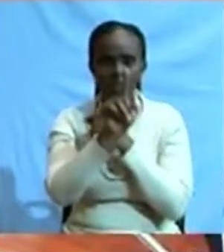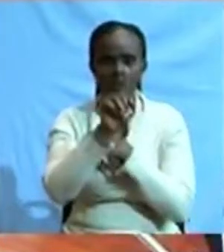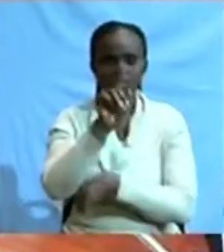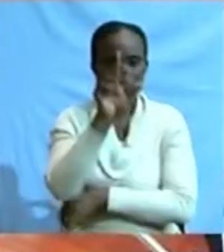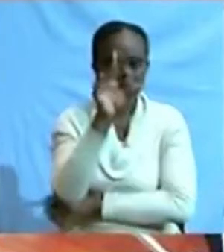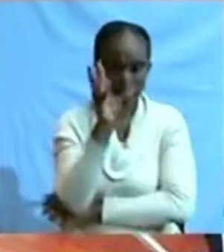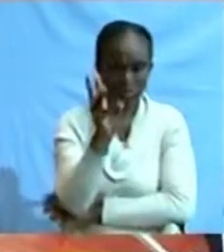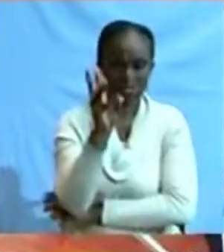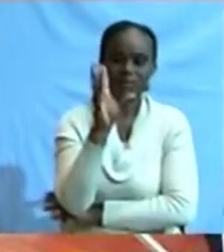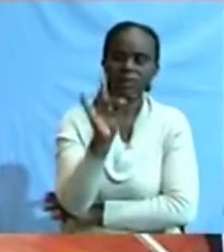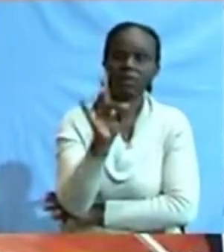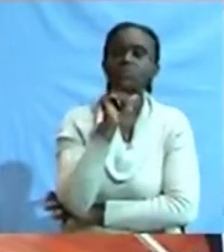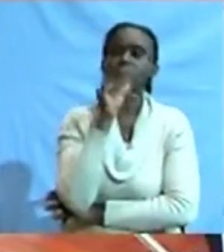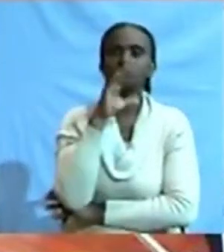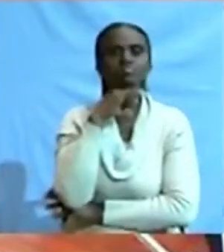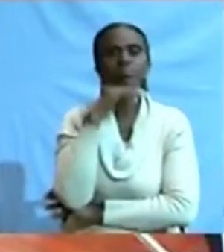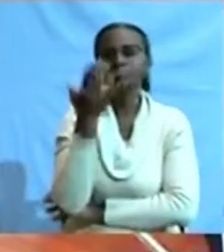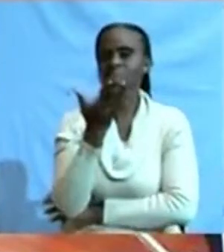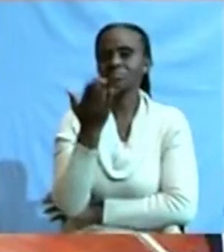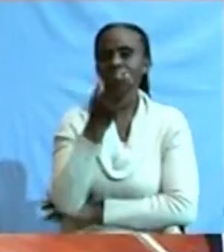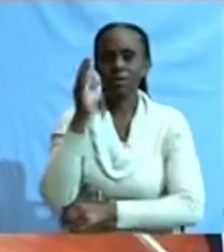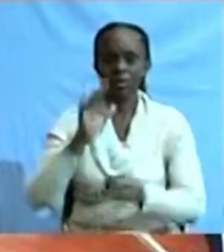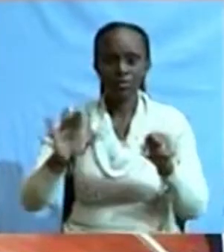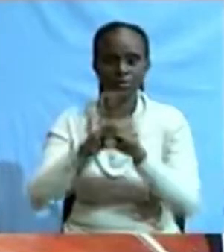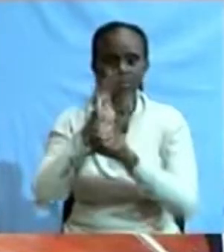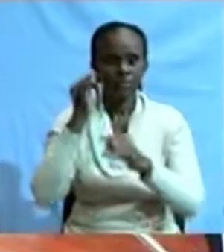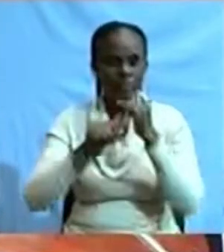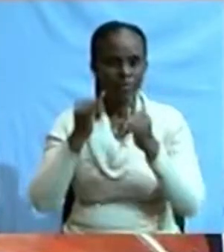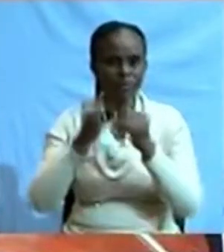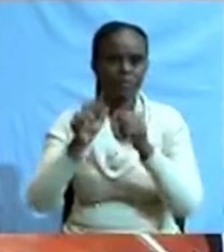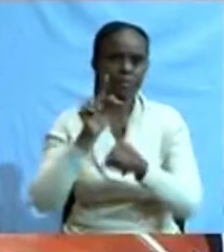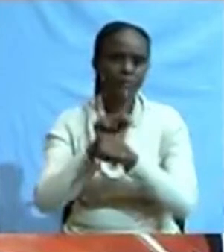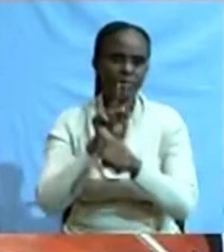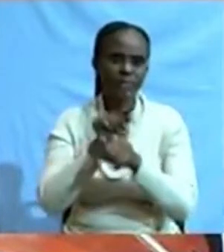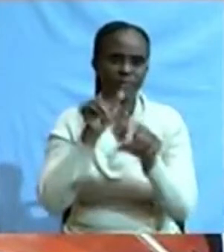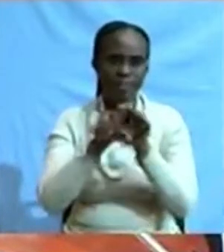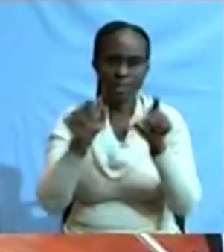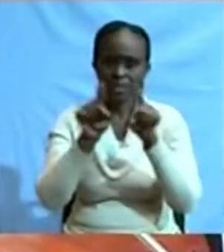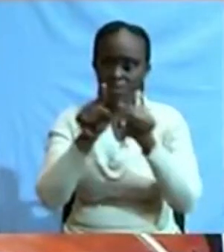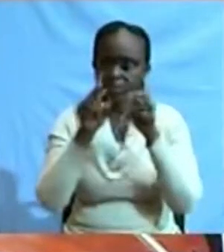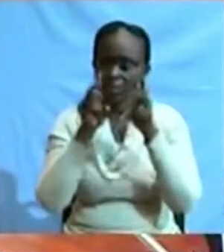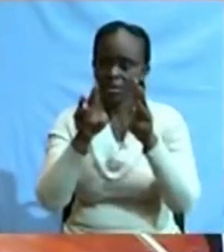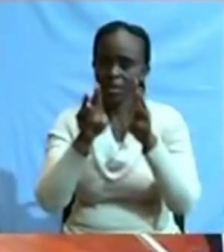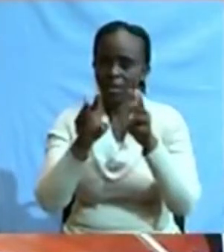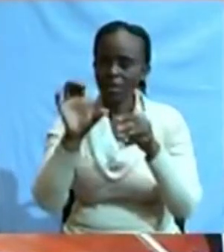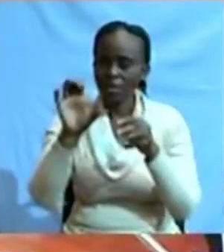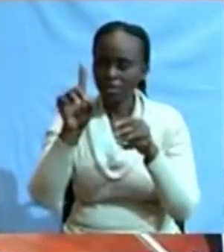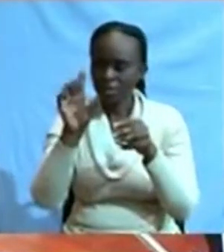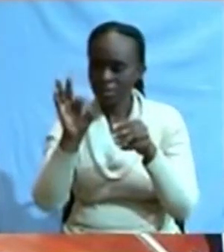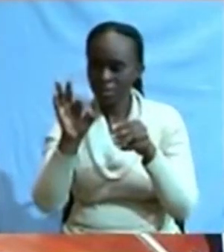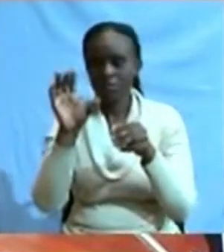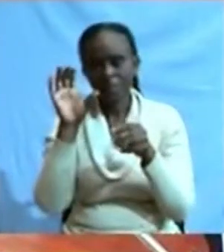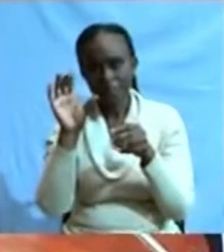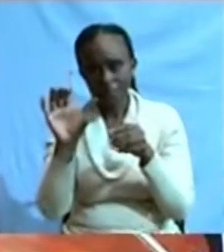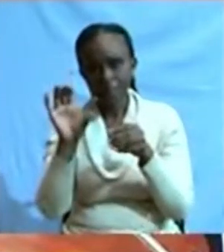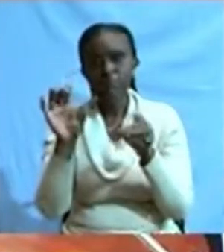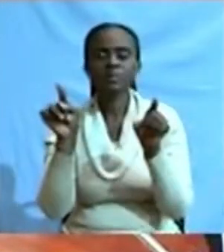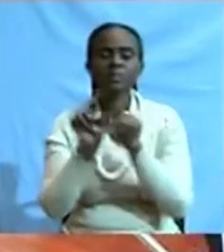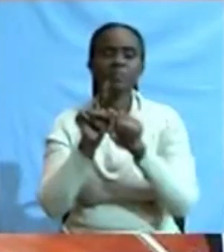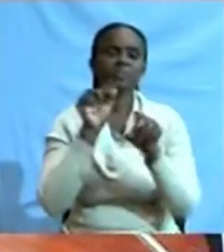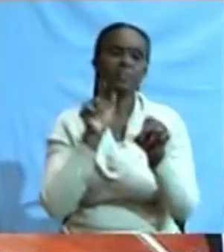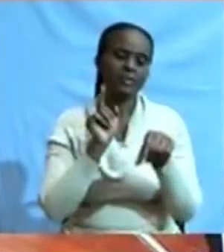61,768, were not sufficient to fully complete the project. In this regard, the CDFC, at the same